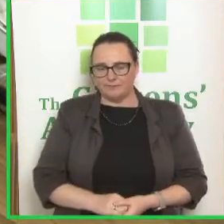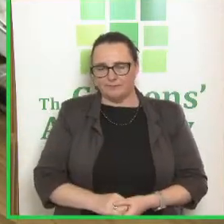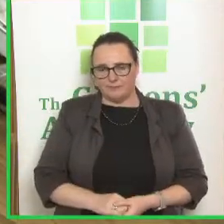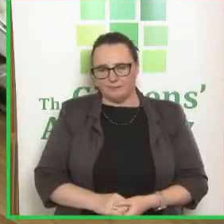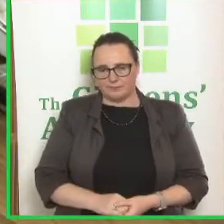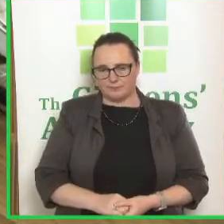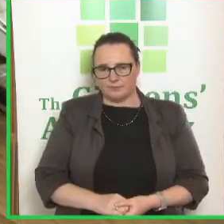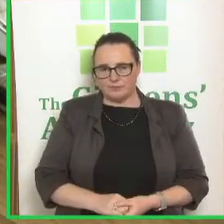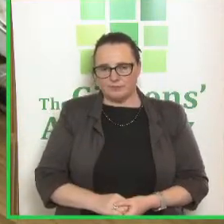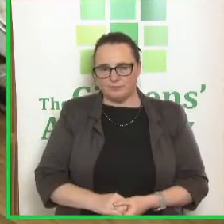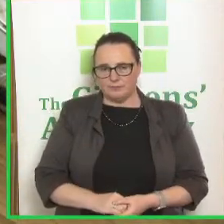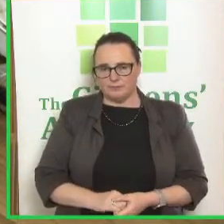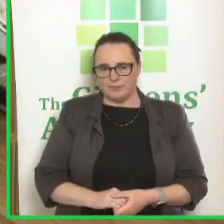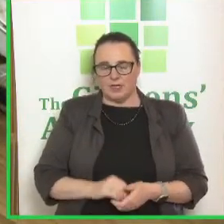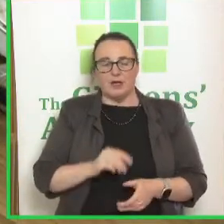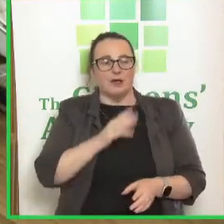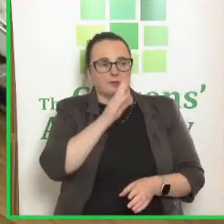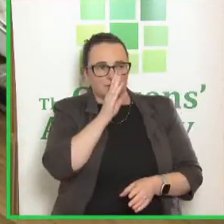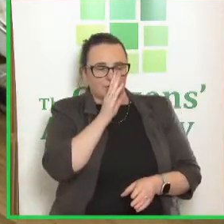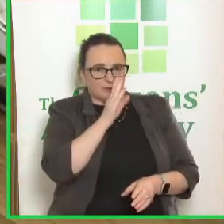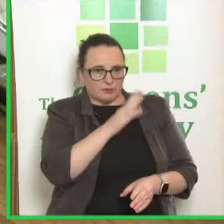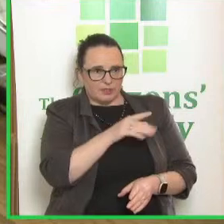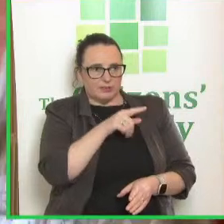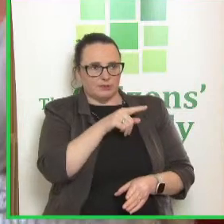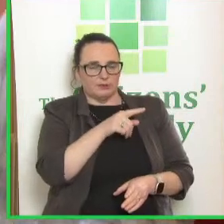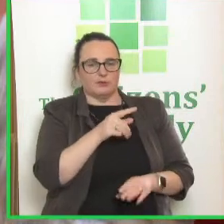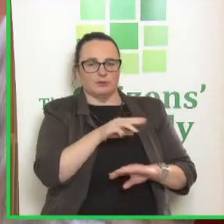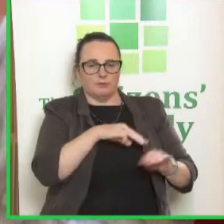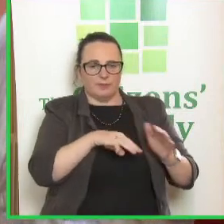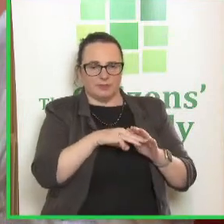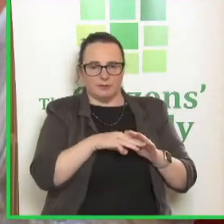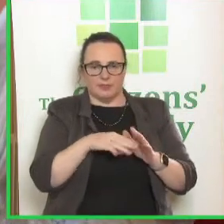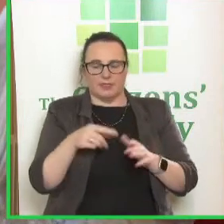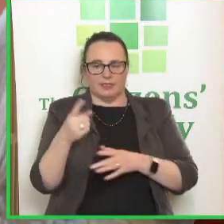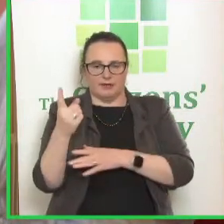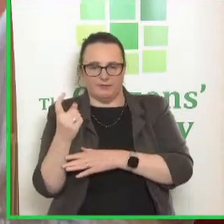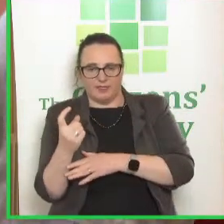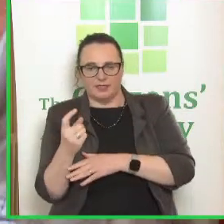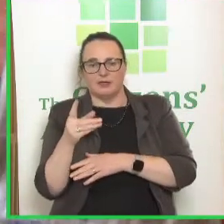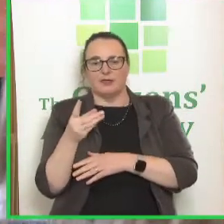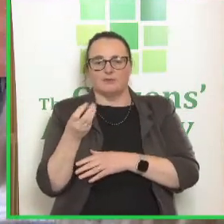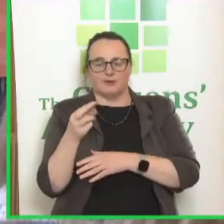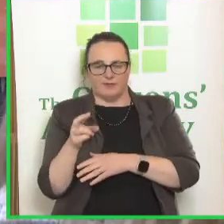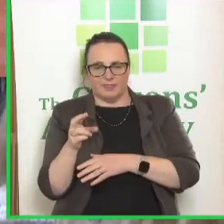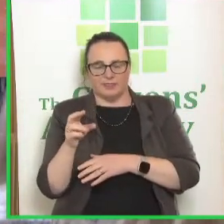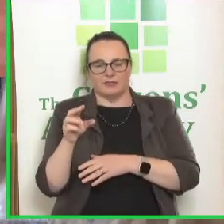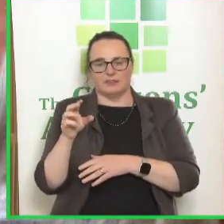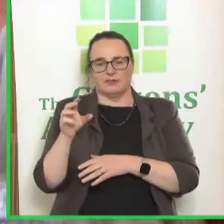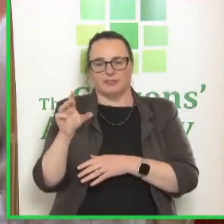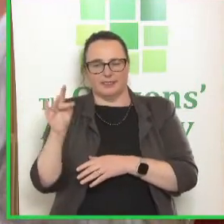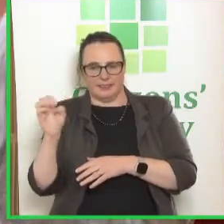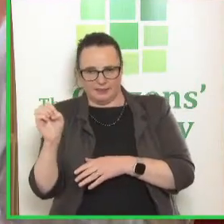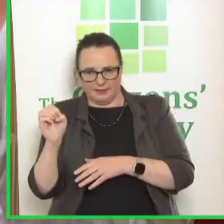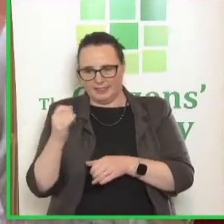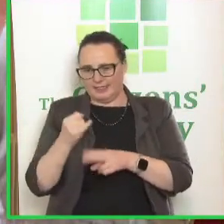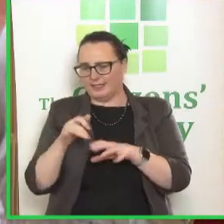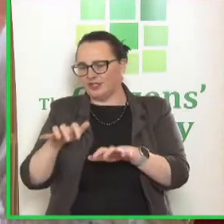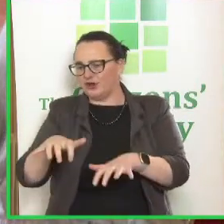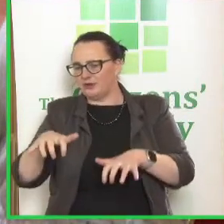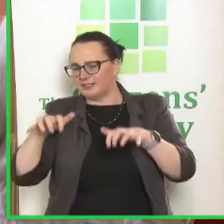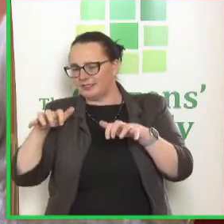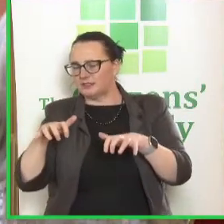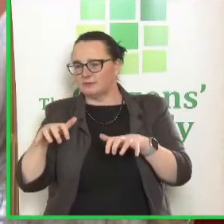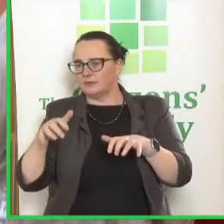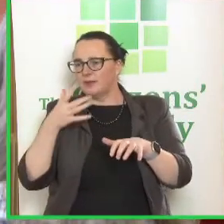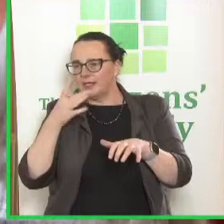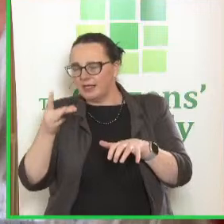I'm actually going to go straight to the Minister on that one, and then I'm going to actually call in Professor Eamon Keenan, who's in the audience, who has led the chant, and indeed Aidan